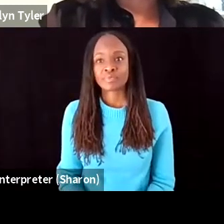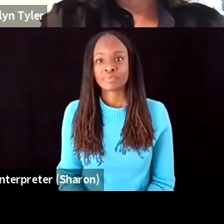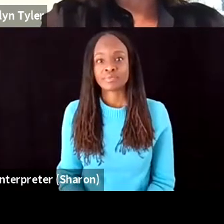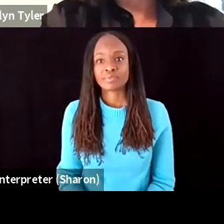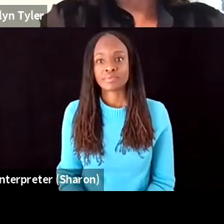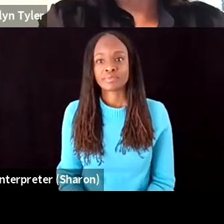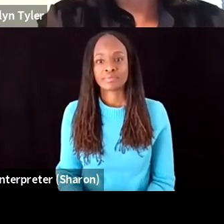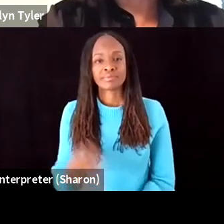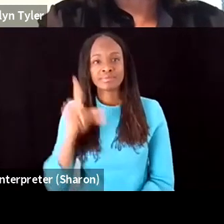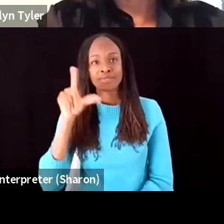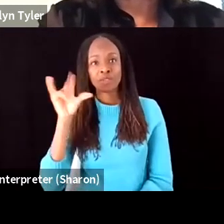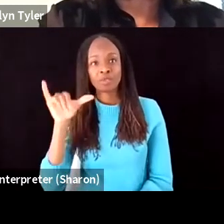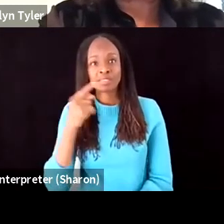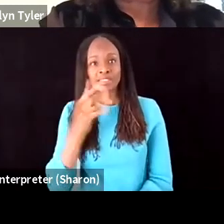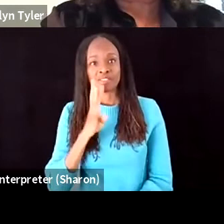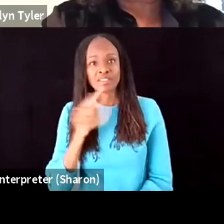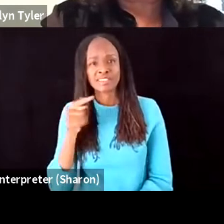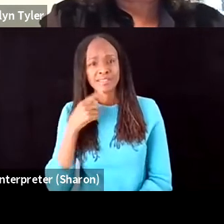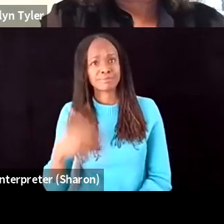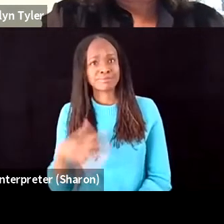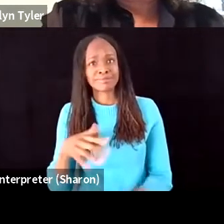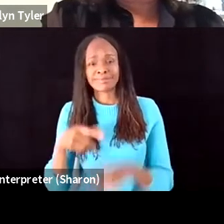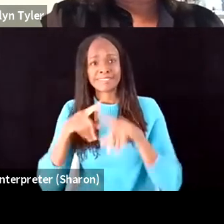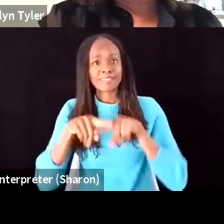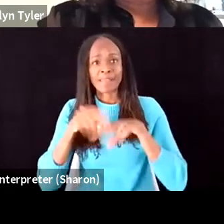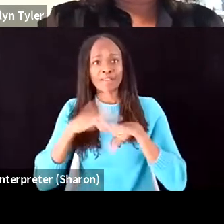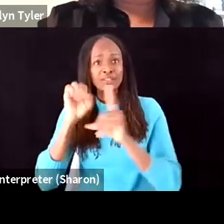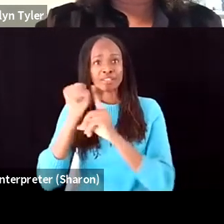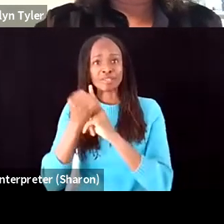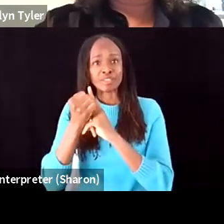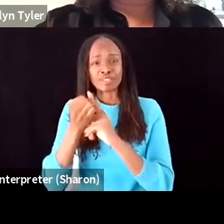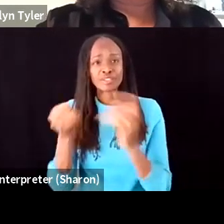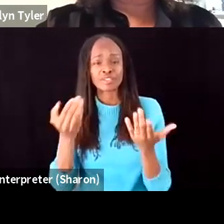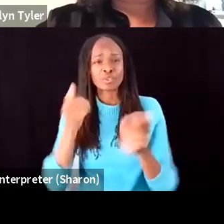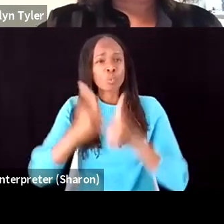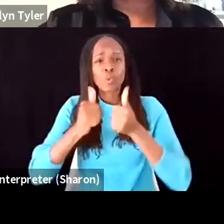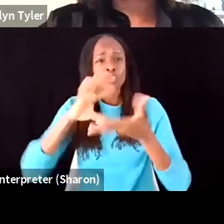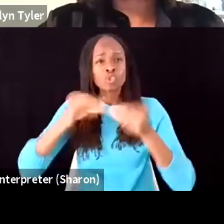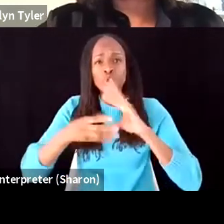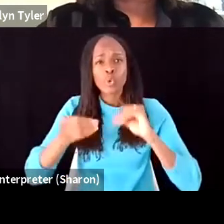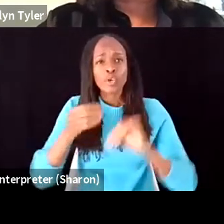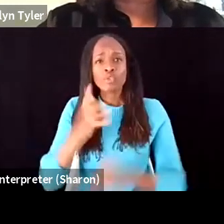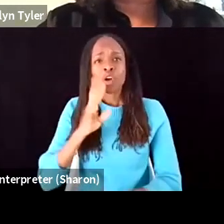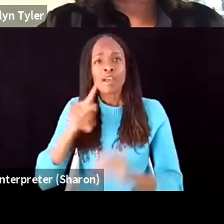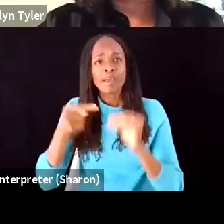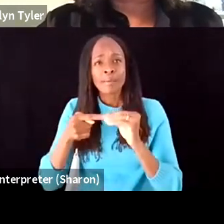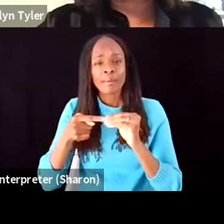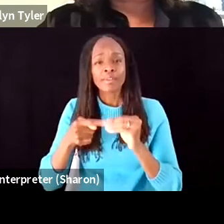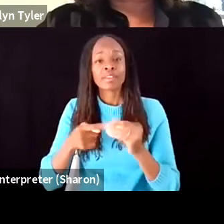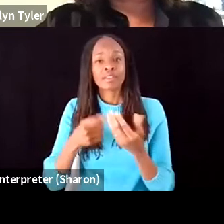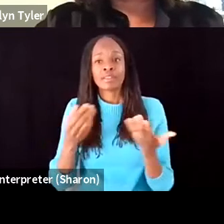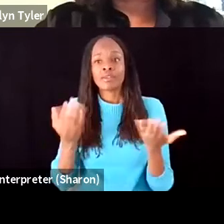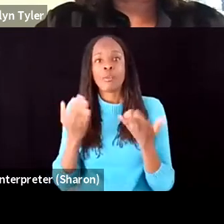Oh goodness, I guess it depends on the context. Like, which story are we talking about, right? Because I'm in what used to be